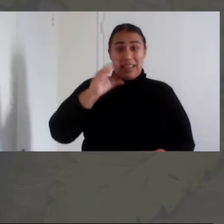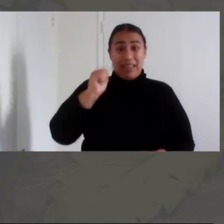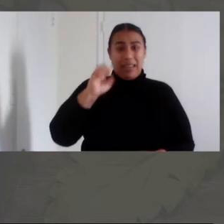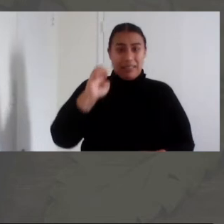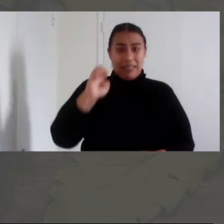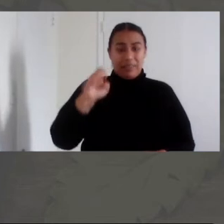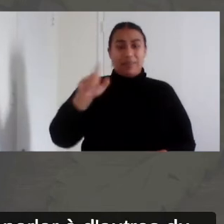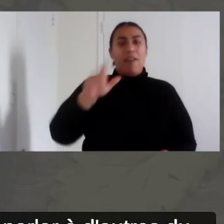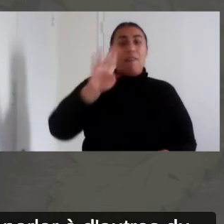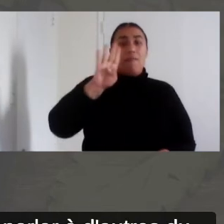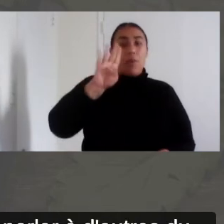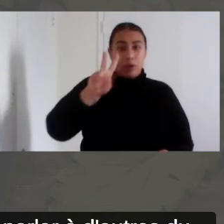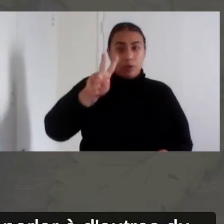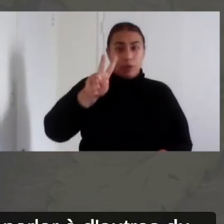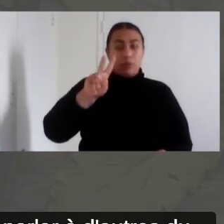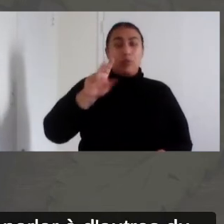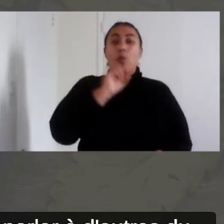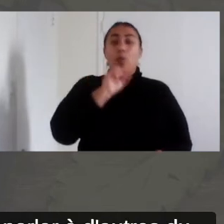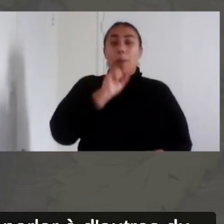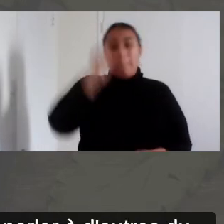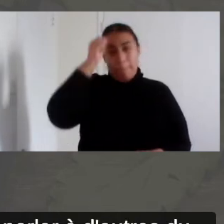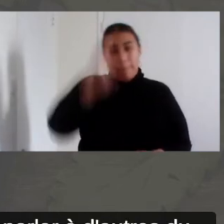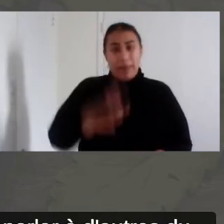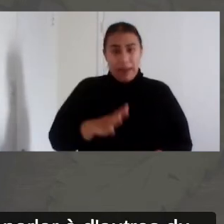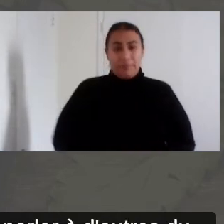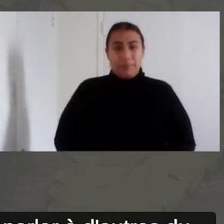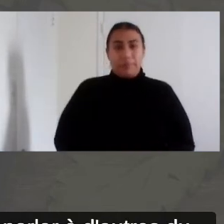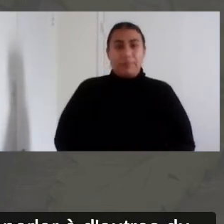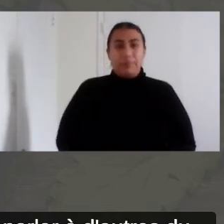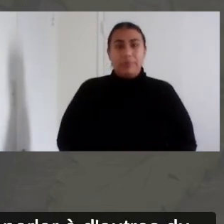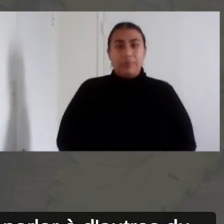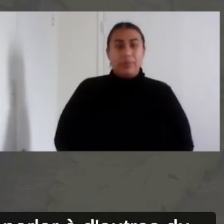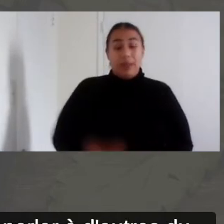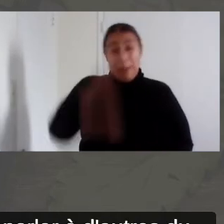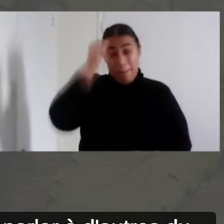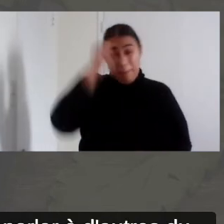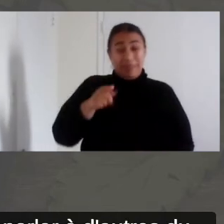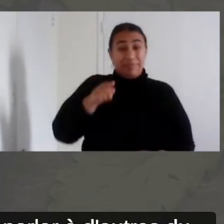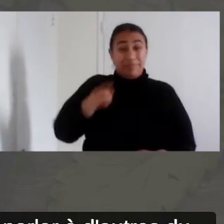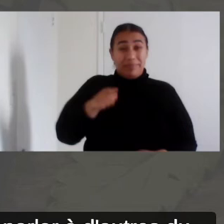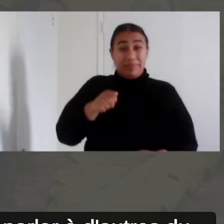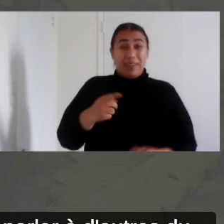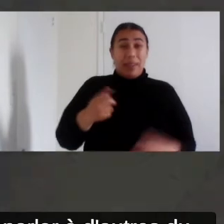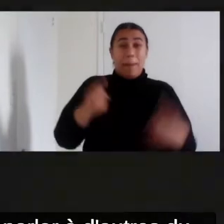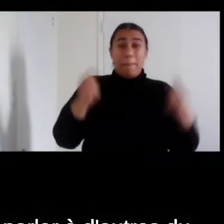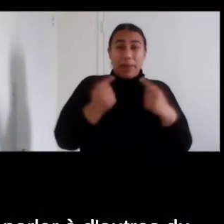became a bit of an advocate. She started telling other people about the success that she had, and you can understand why.